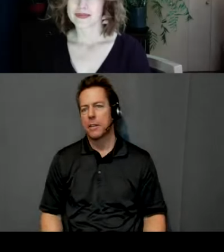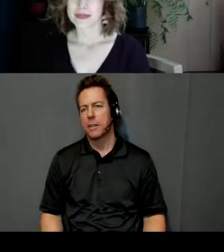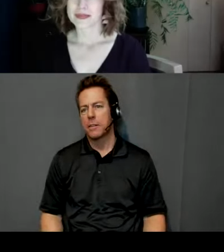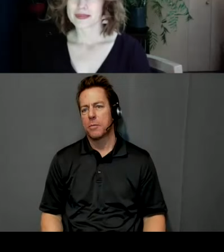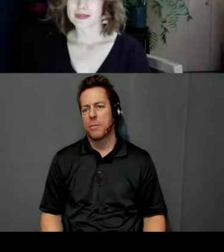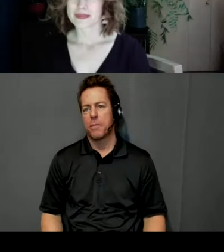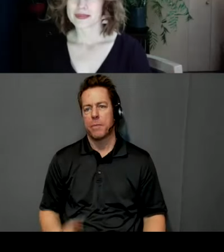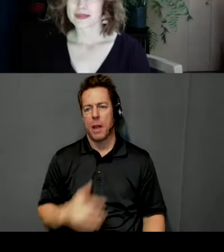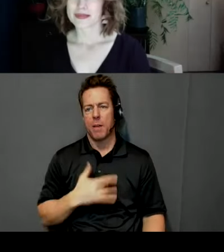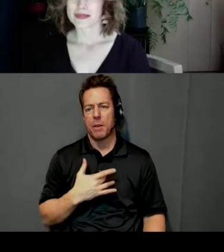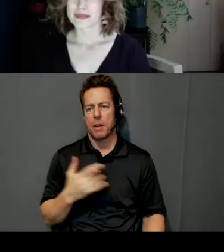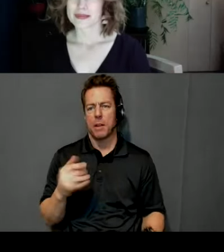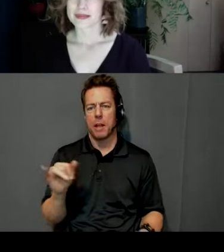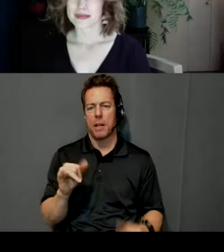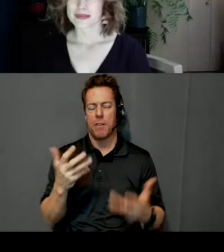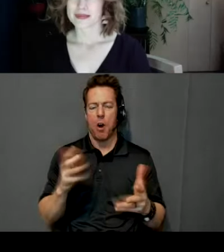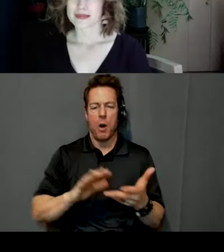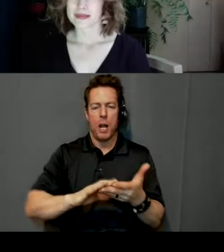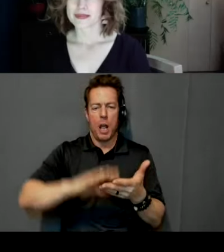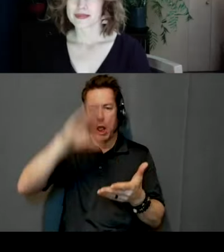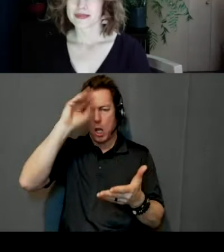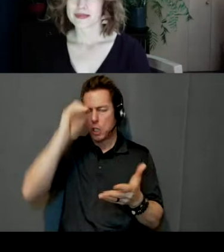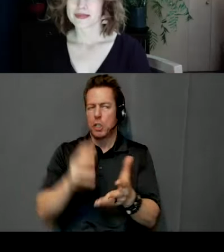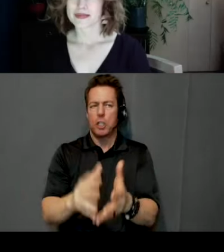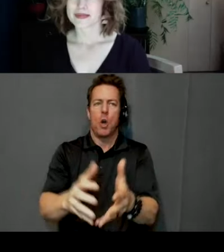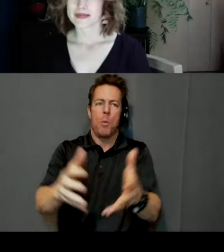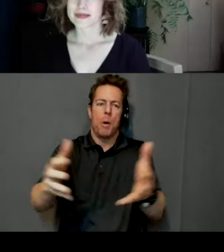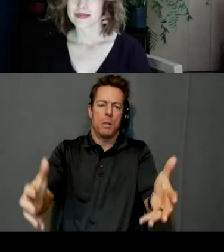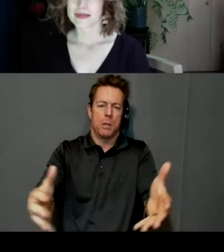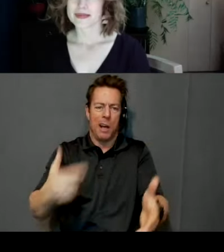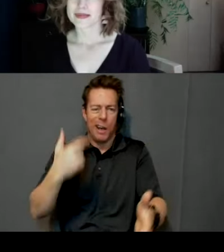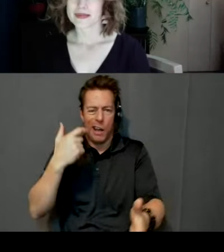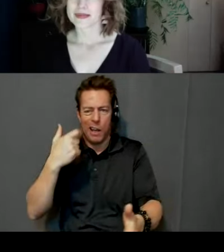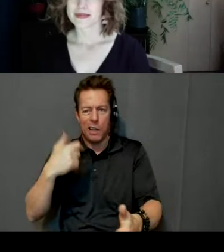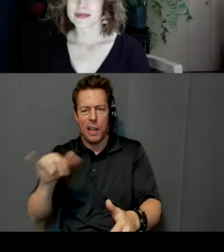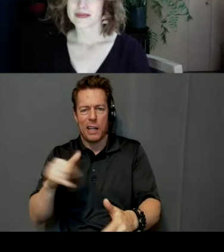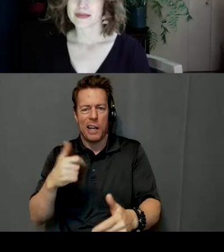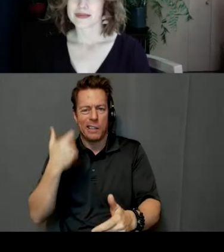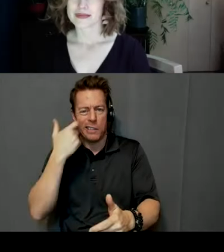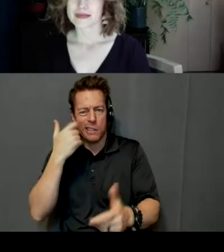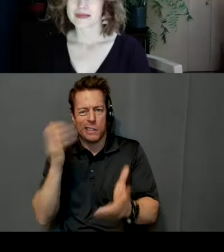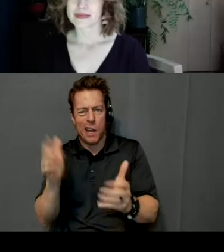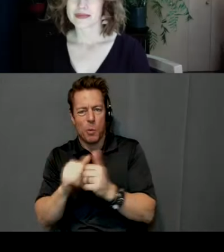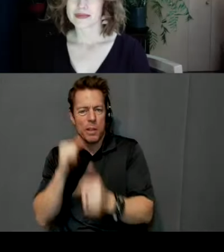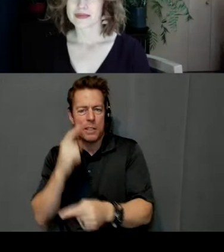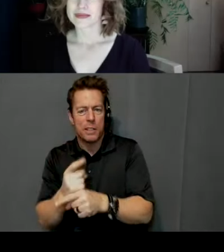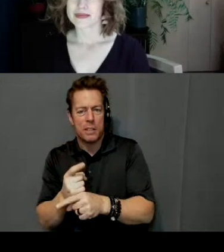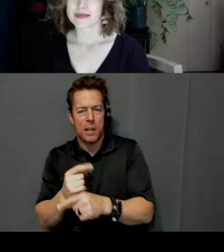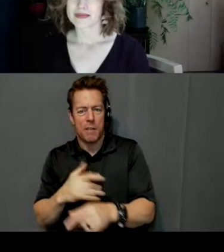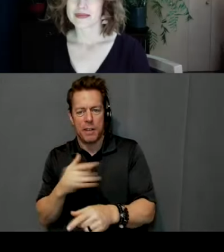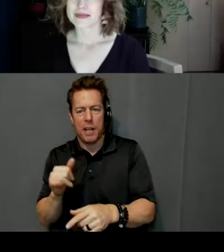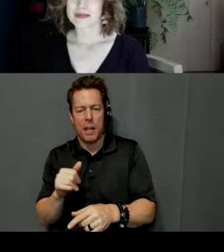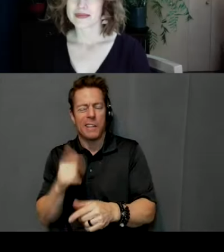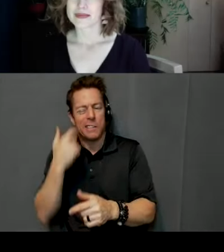I feel like I've already taken away so much. Like I had just talked to a sister who was like, I feel like you needed this so much. And like,